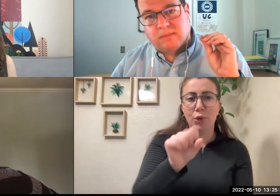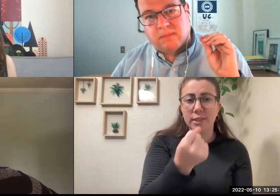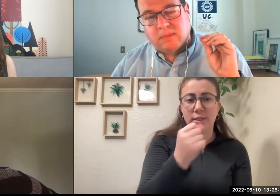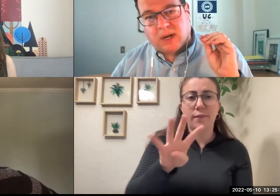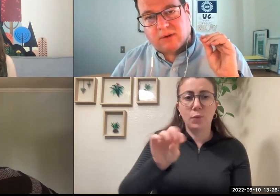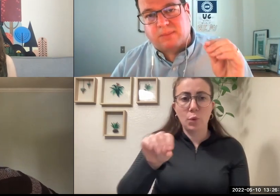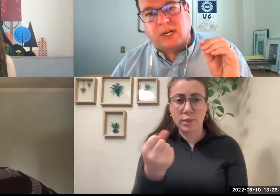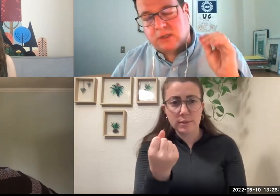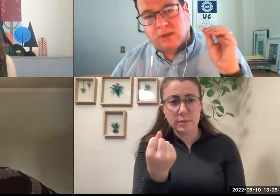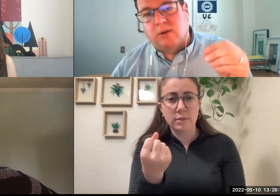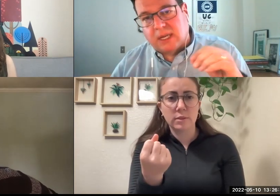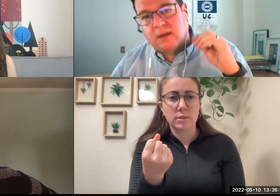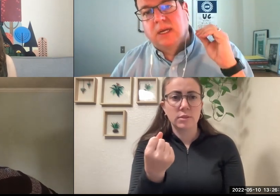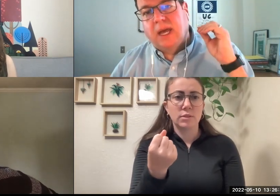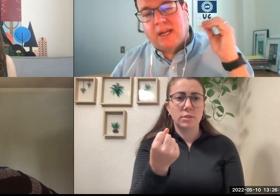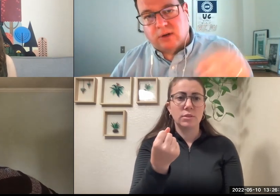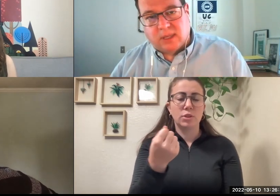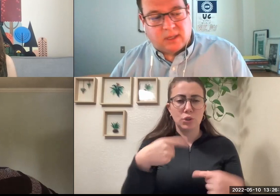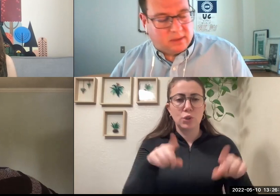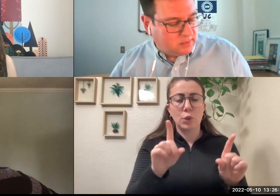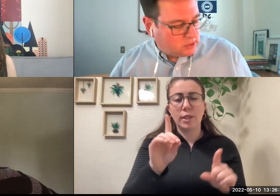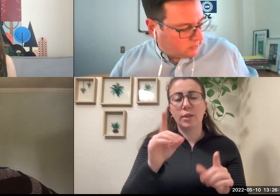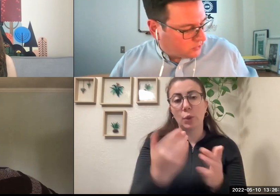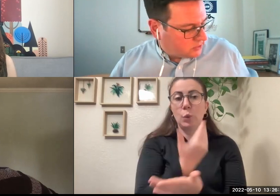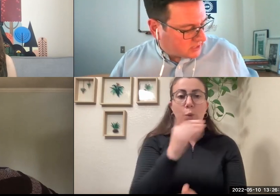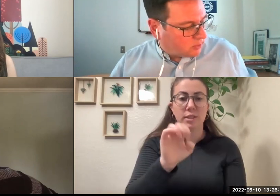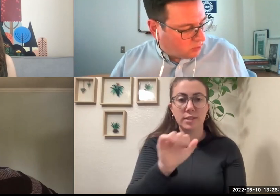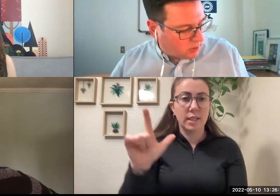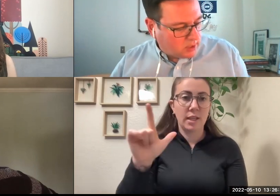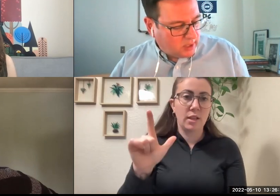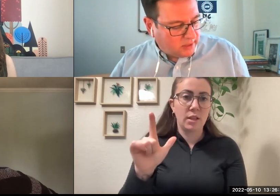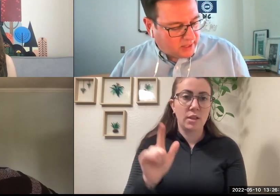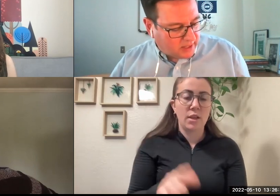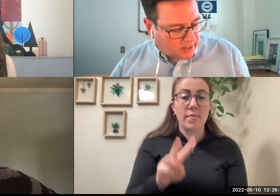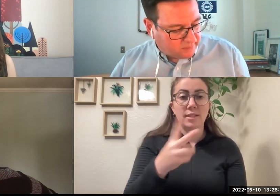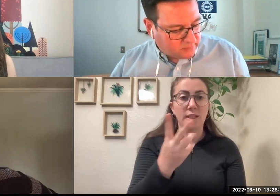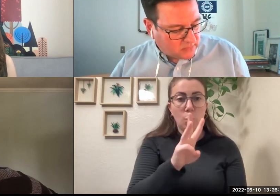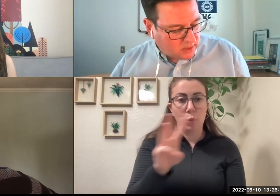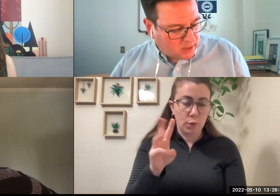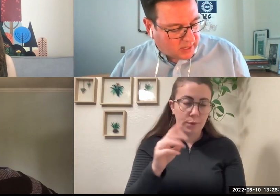during the New Deal and during the First, the Second World War,